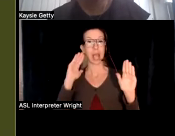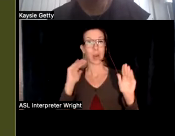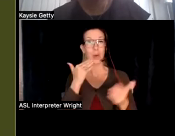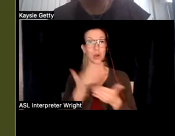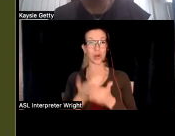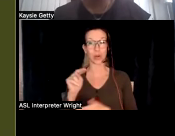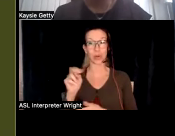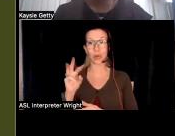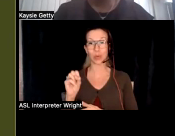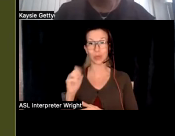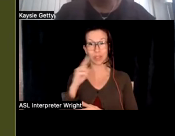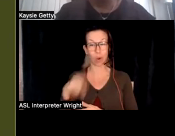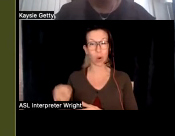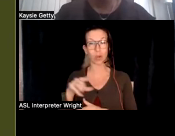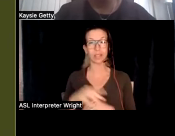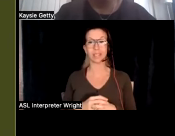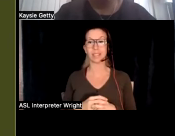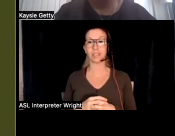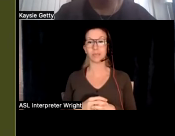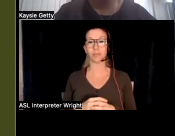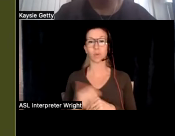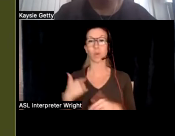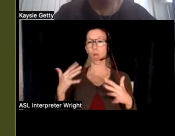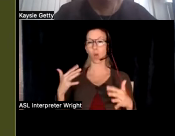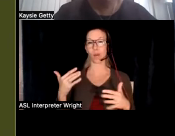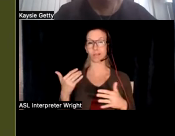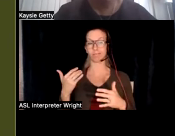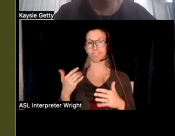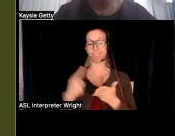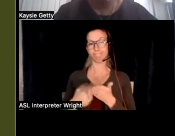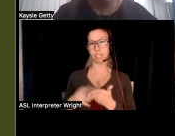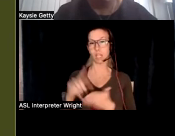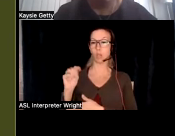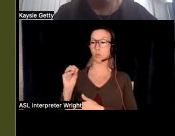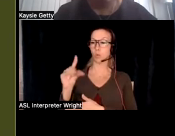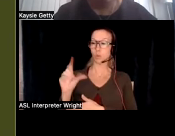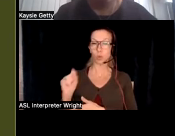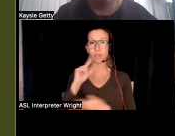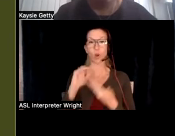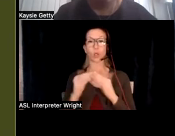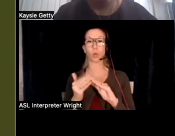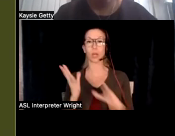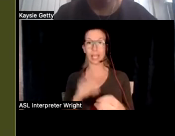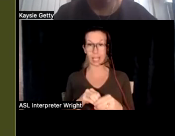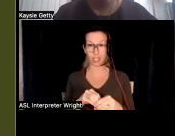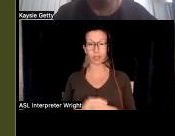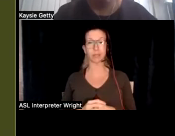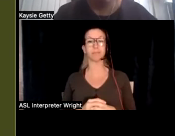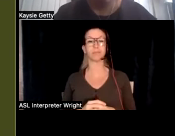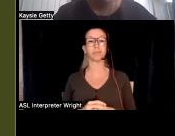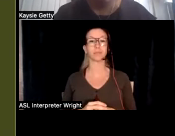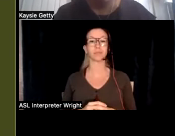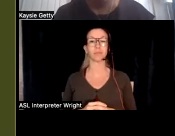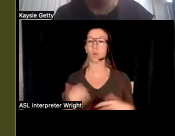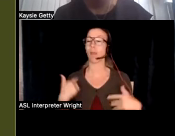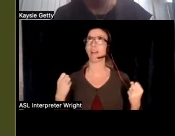because Barbara already alluded, I think, to some tools that you've looked at around community engagement. And we have lots